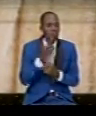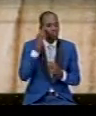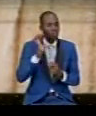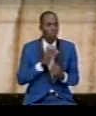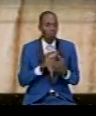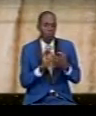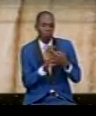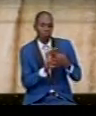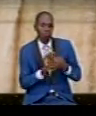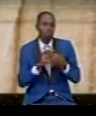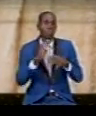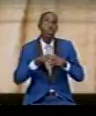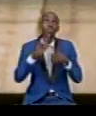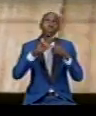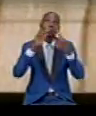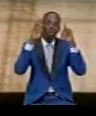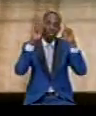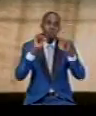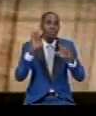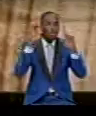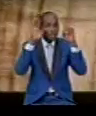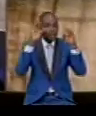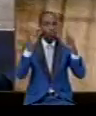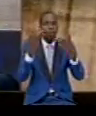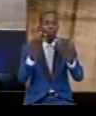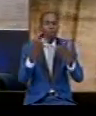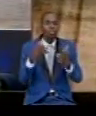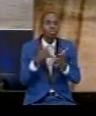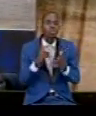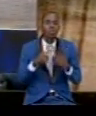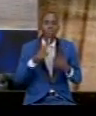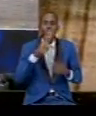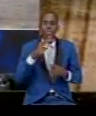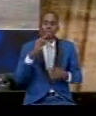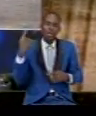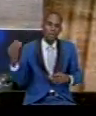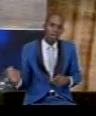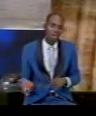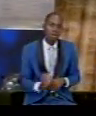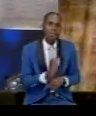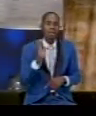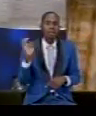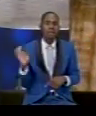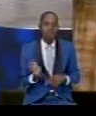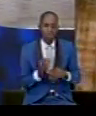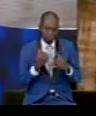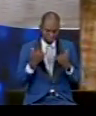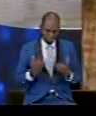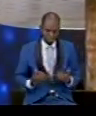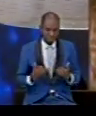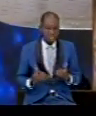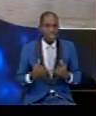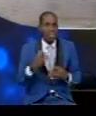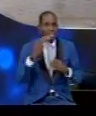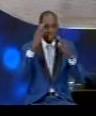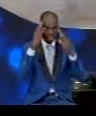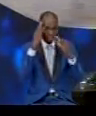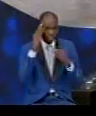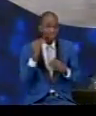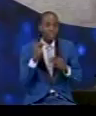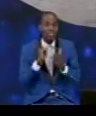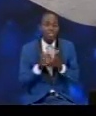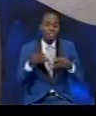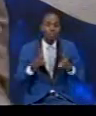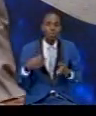intimacy unto him he wants it to be the ever presage experience that the way we